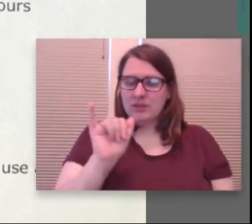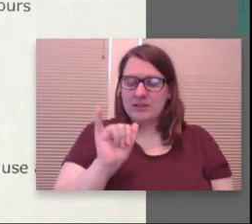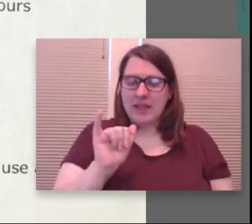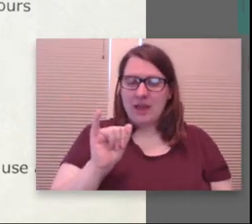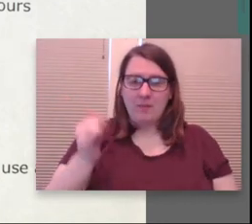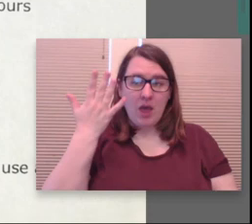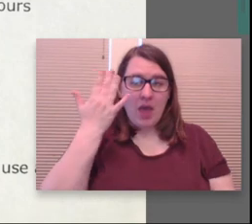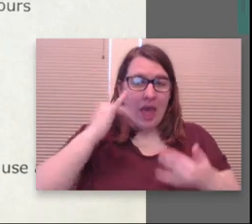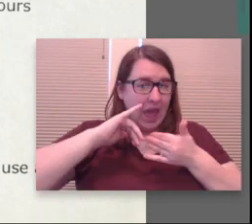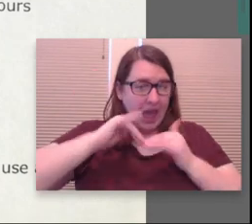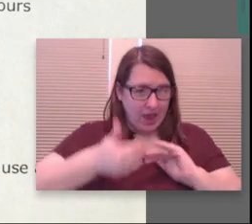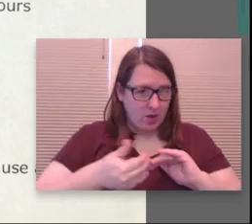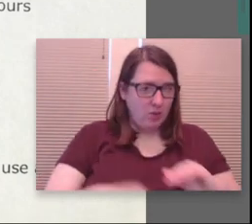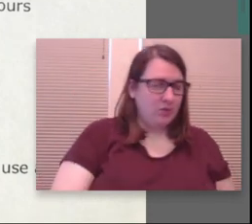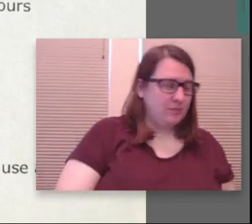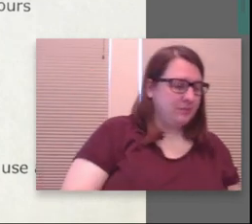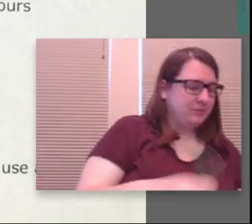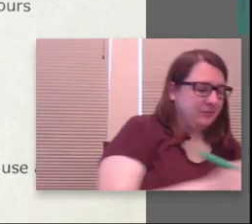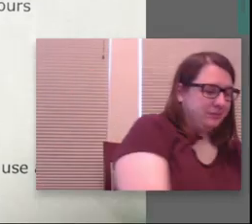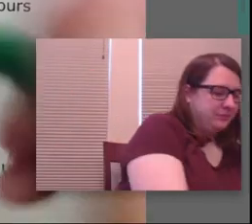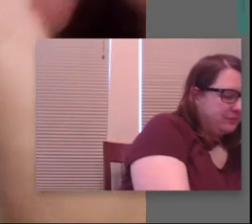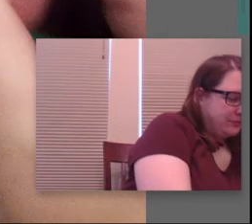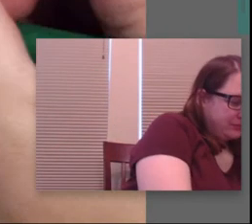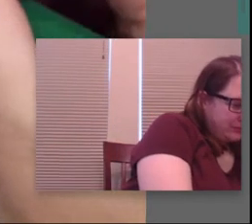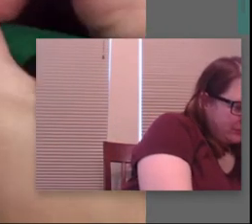those are the same. How?